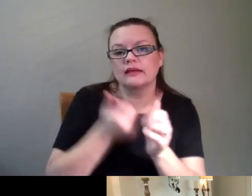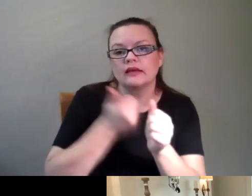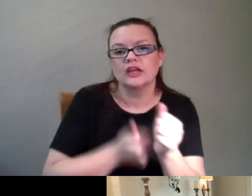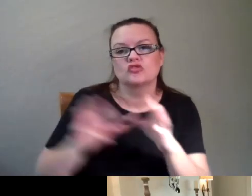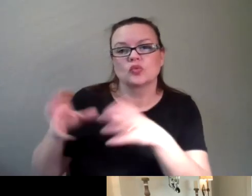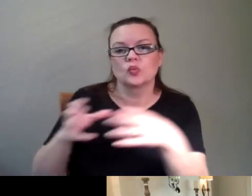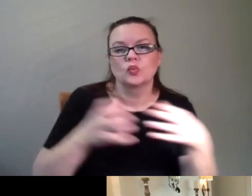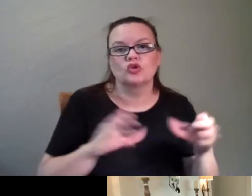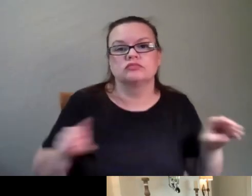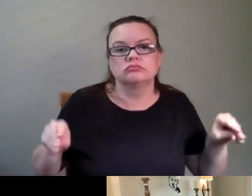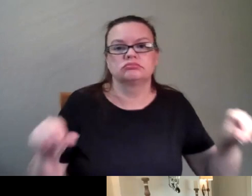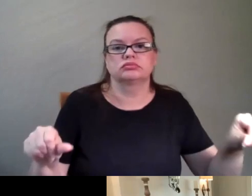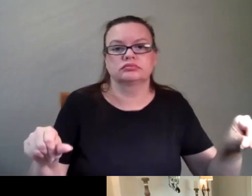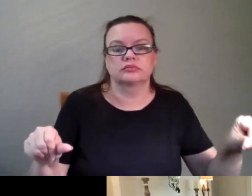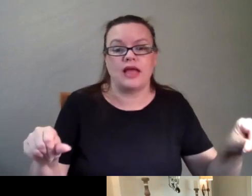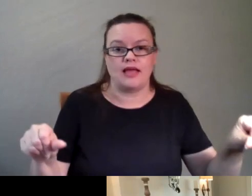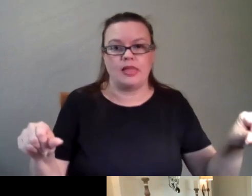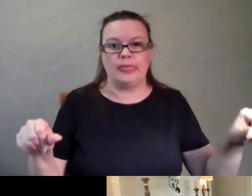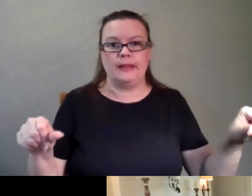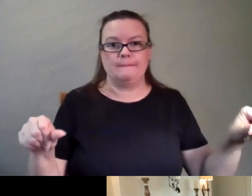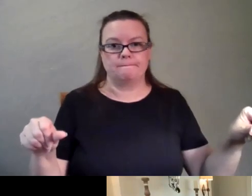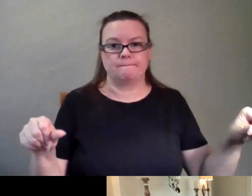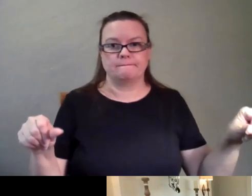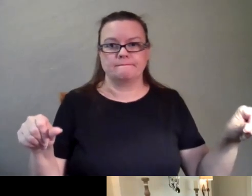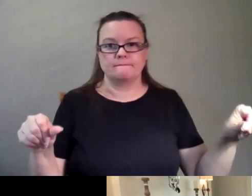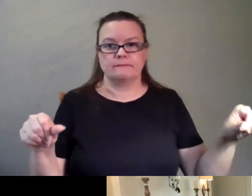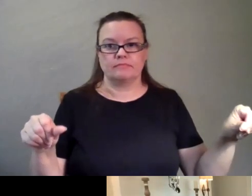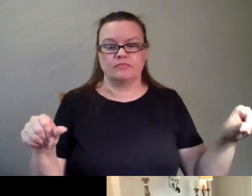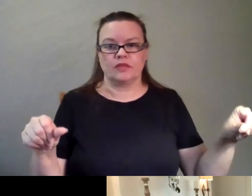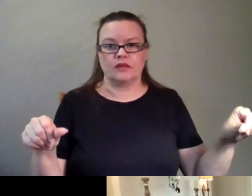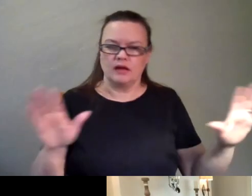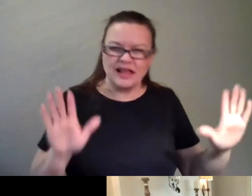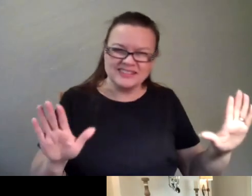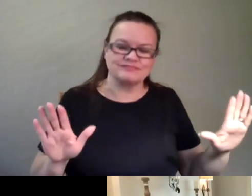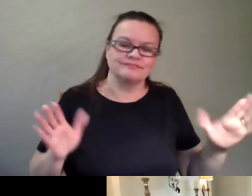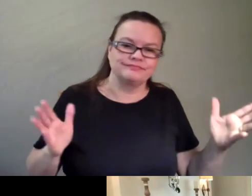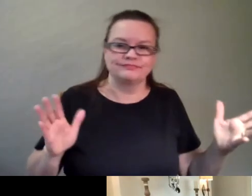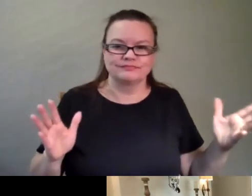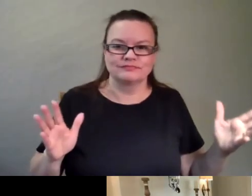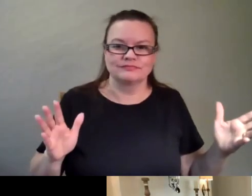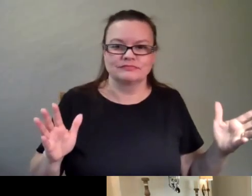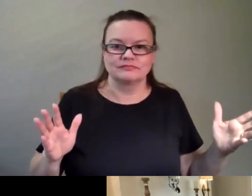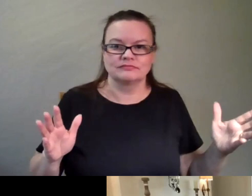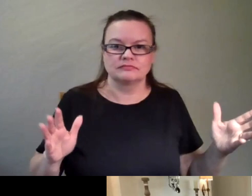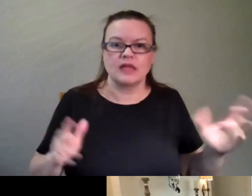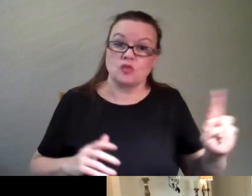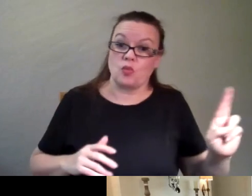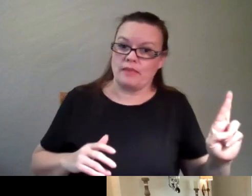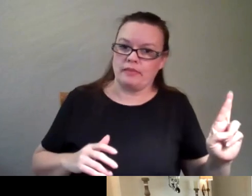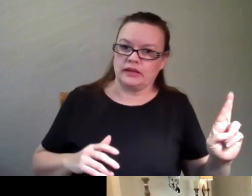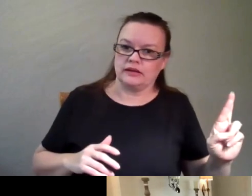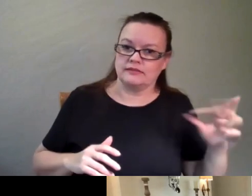And what was being done on money through the parties, which was more of a Republican advantage,